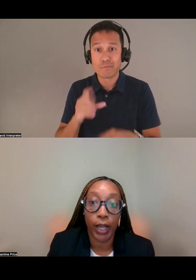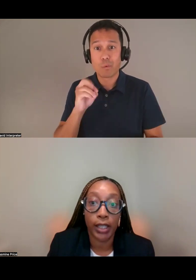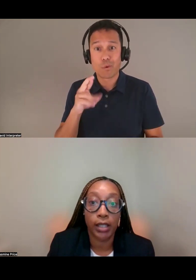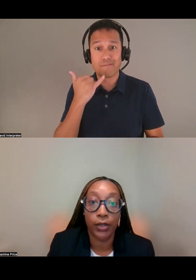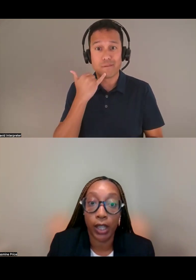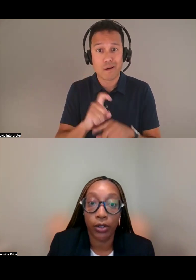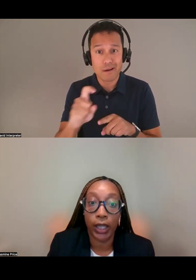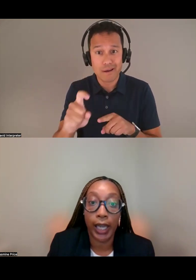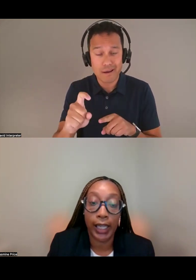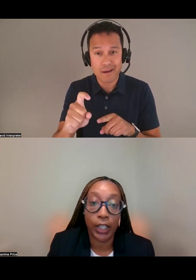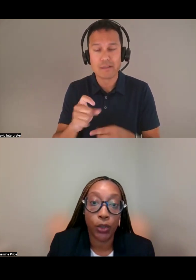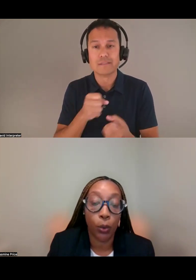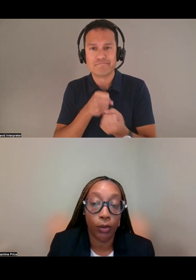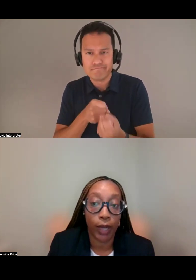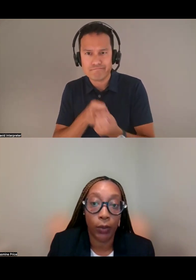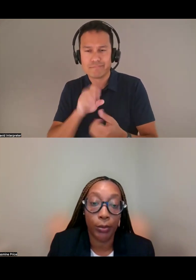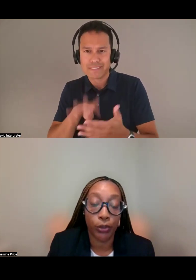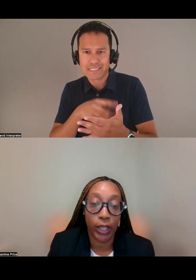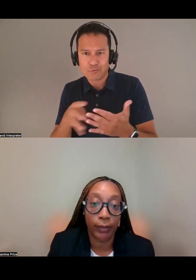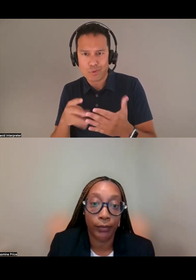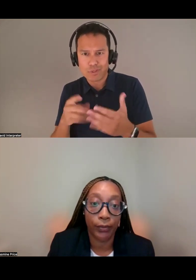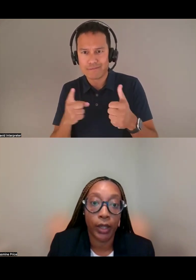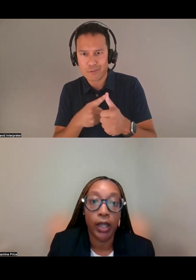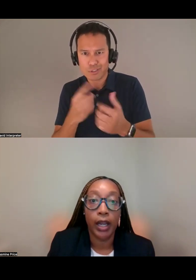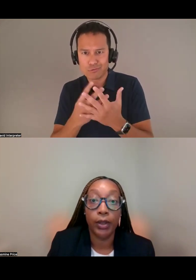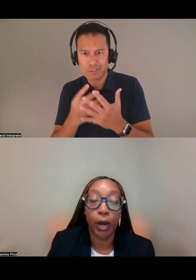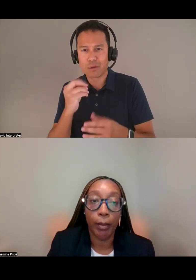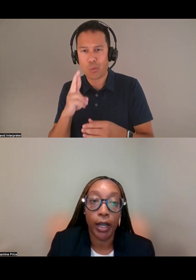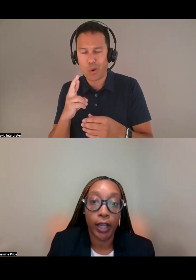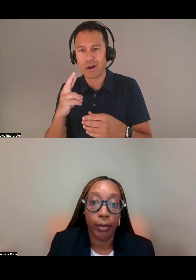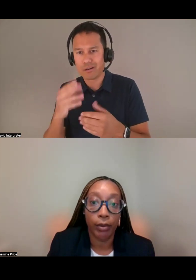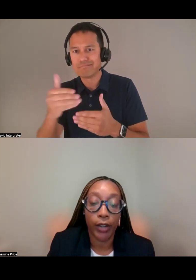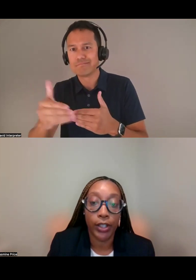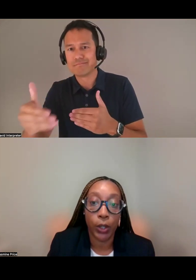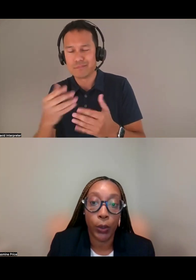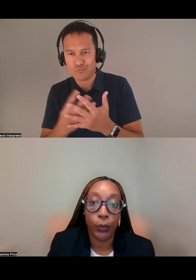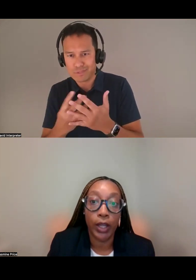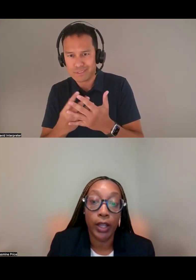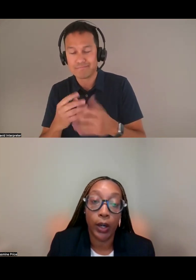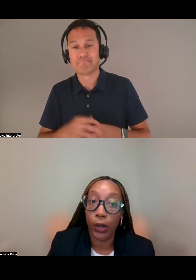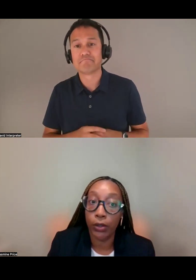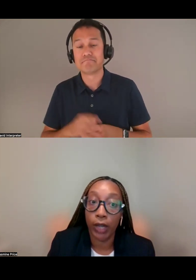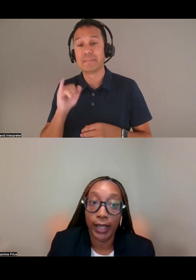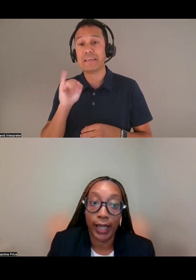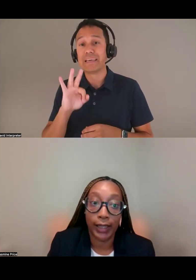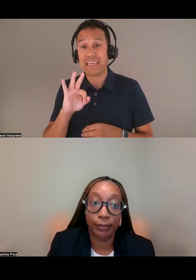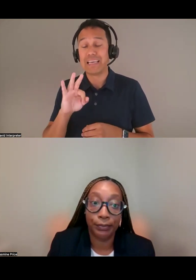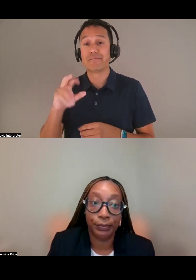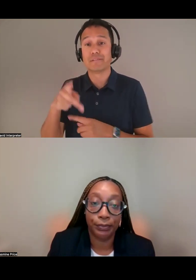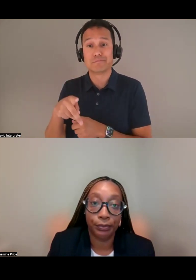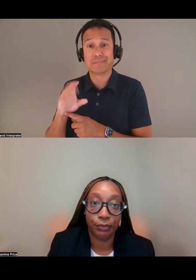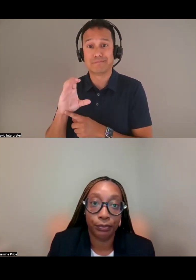through the process of scheduling an initial or follow-up screening. If the primary care provider is known, they are also